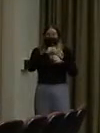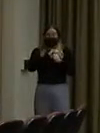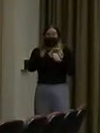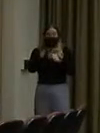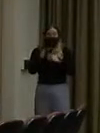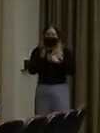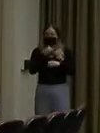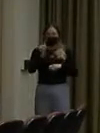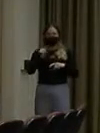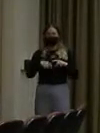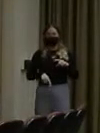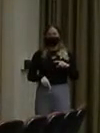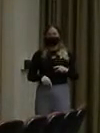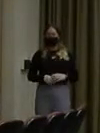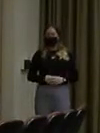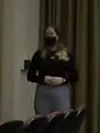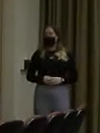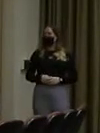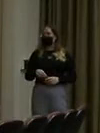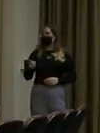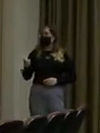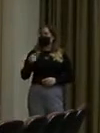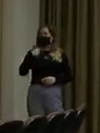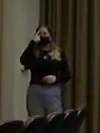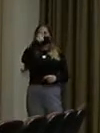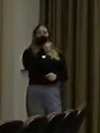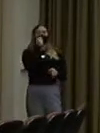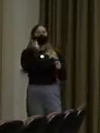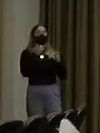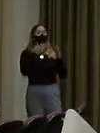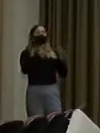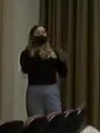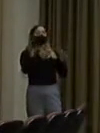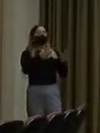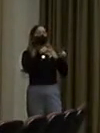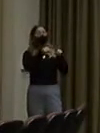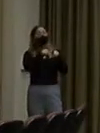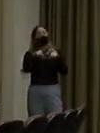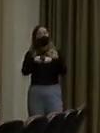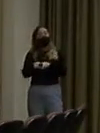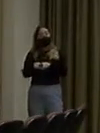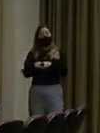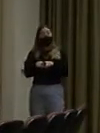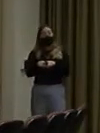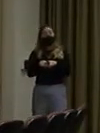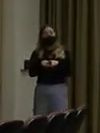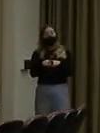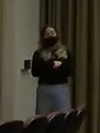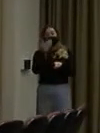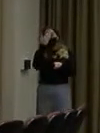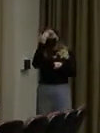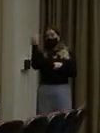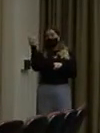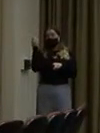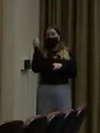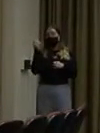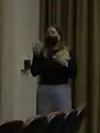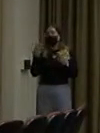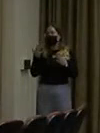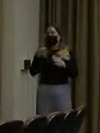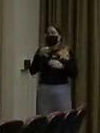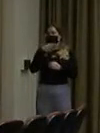think it was recreated in ways. The other thing I don't want us to leave away as we're coming to the closing of our